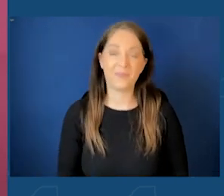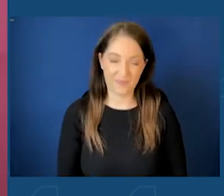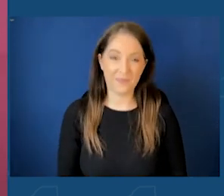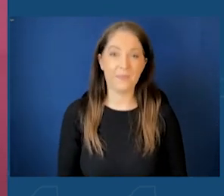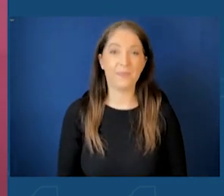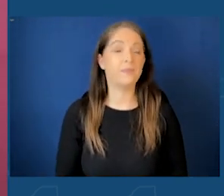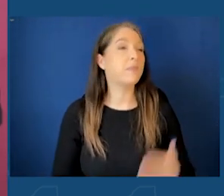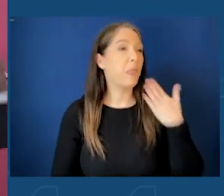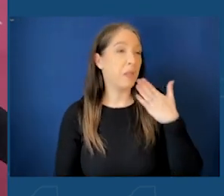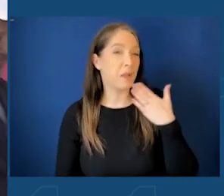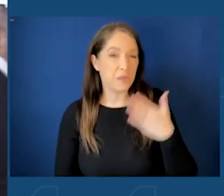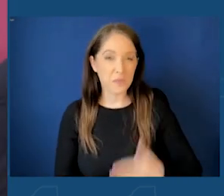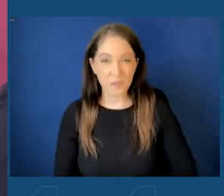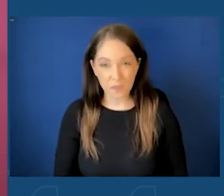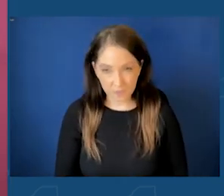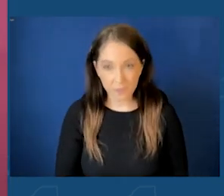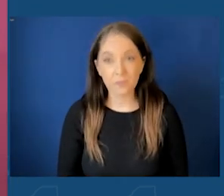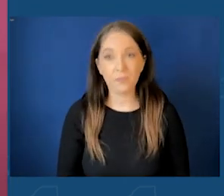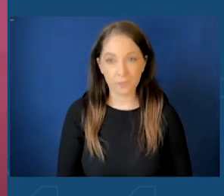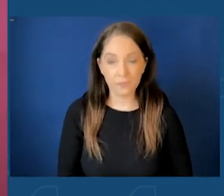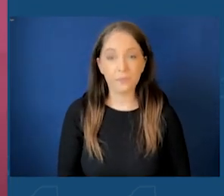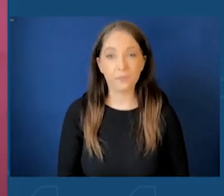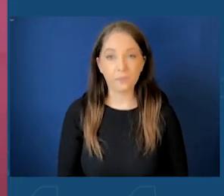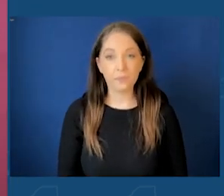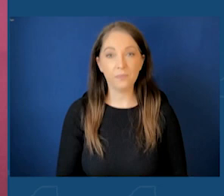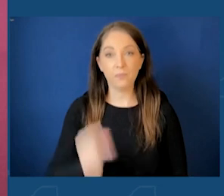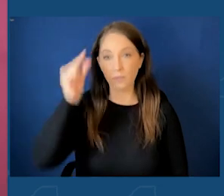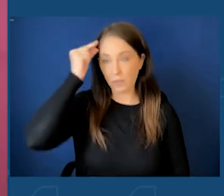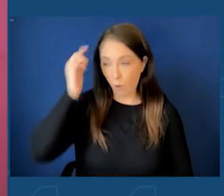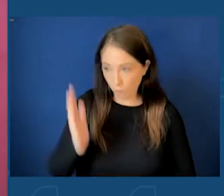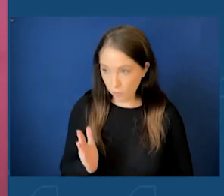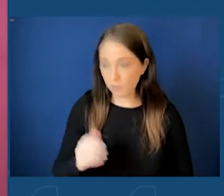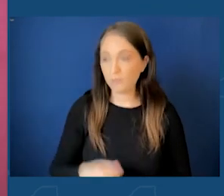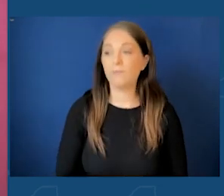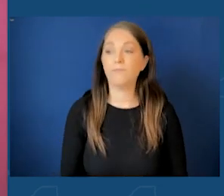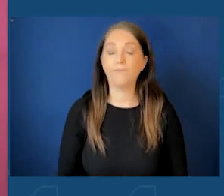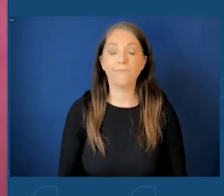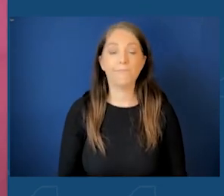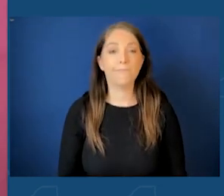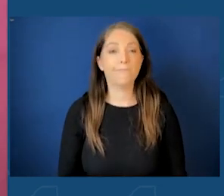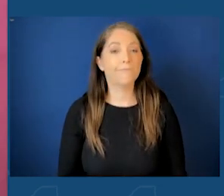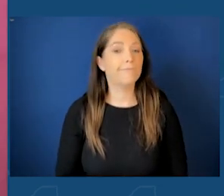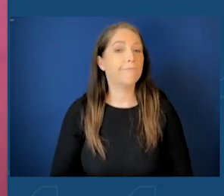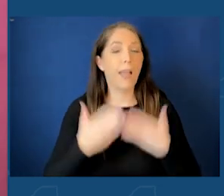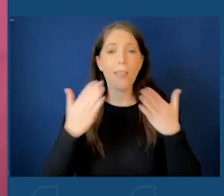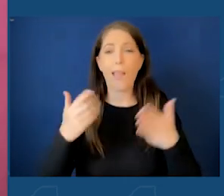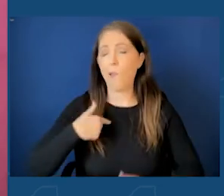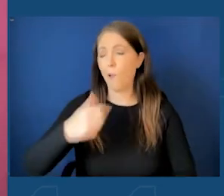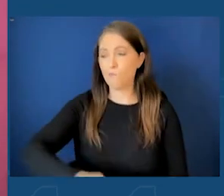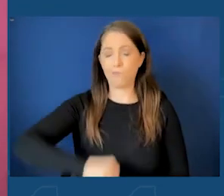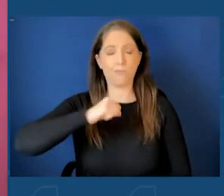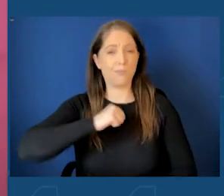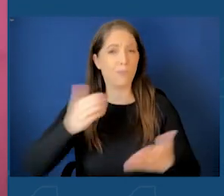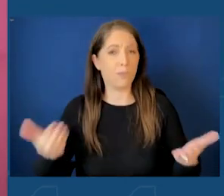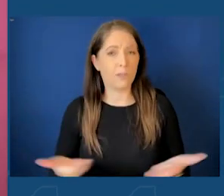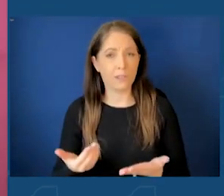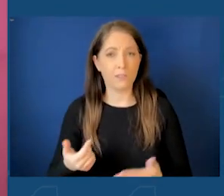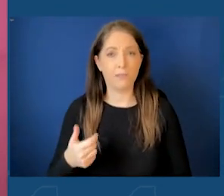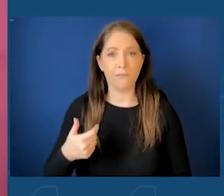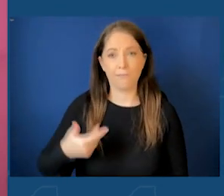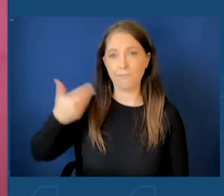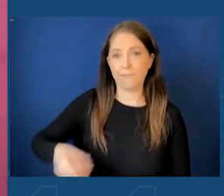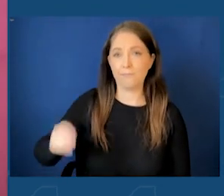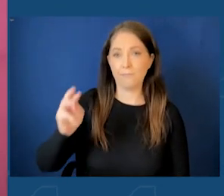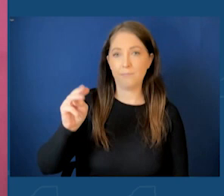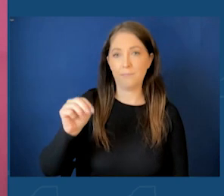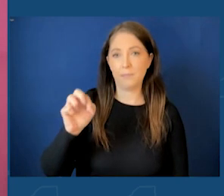Thank you, Mark. Governor Hochul, all esteemed guests, I'm so proud to be here. I am Meredith Marshall. I am